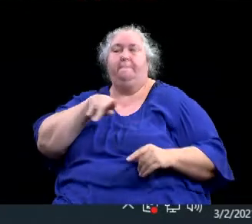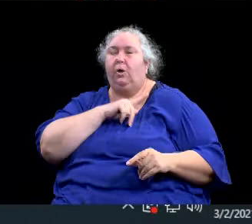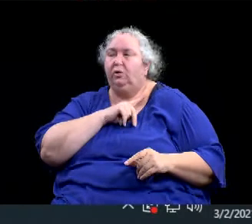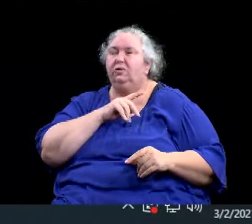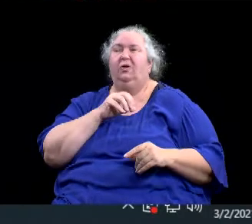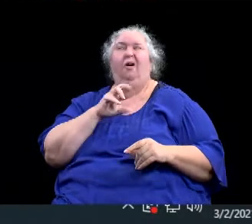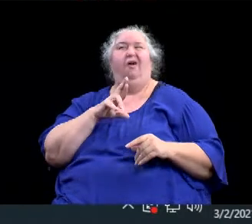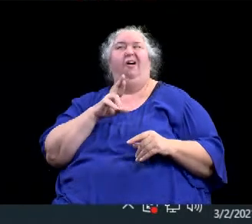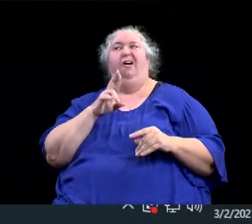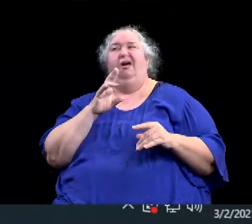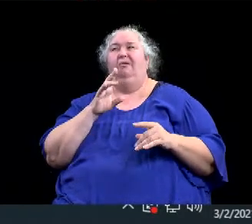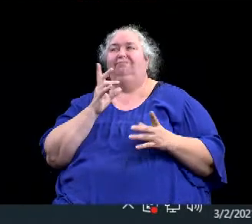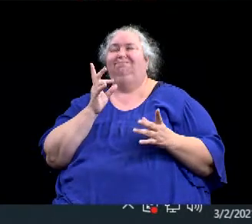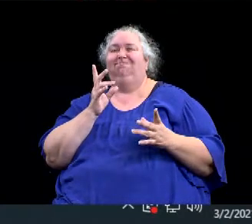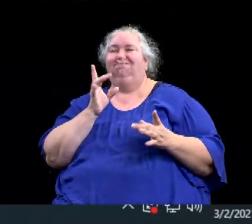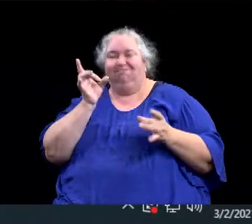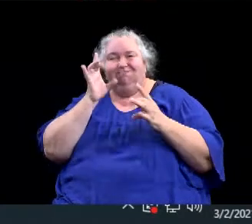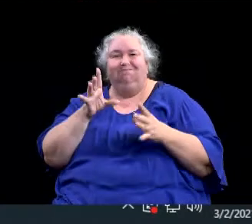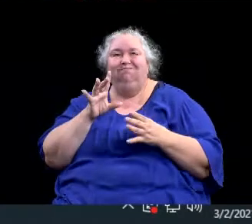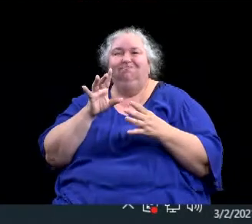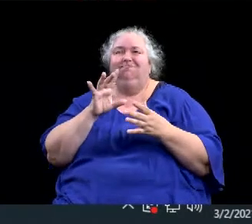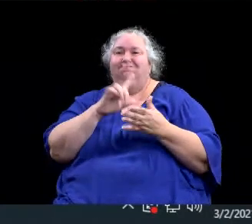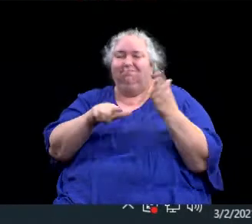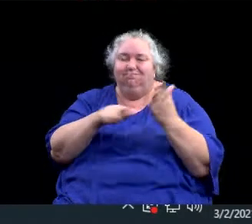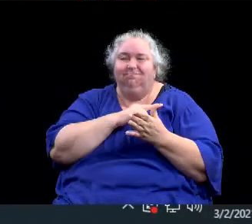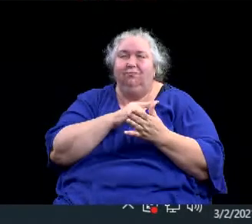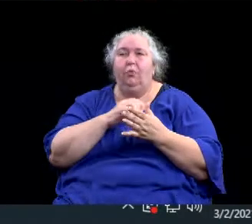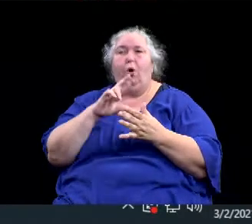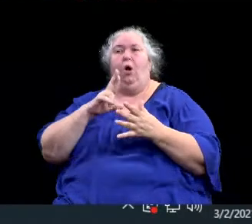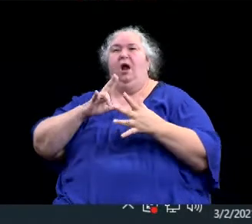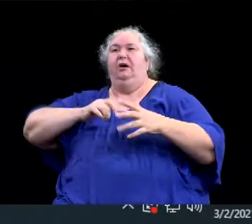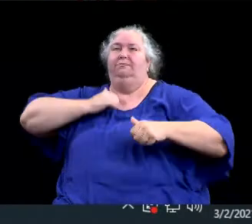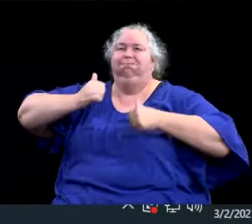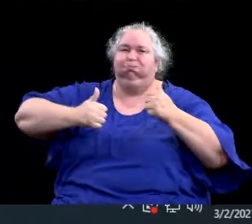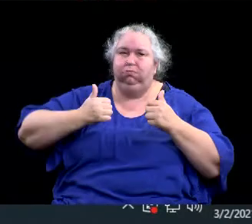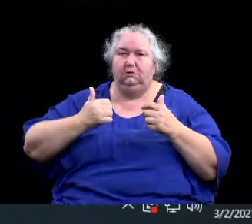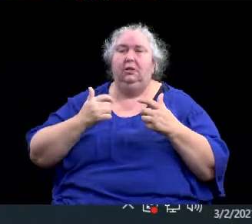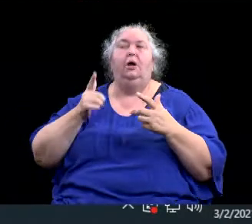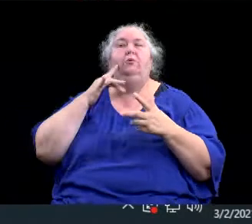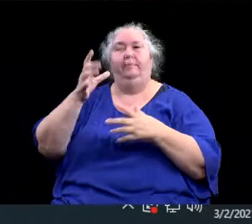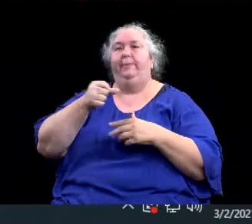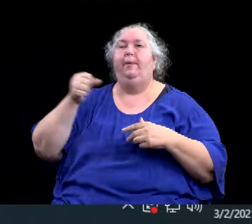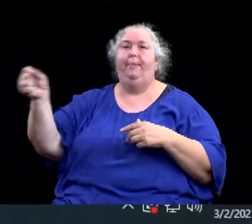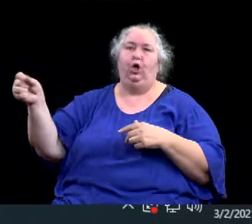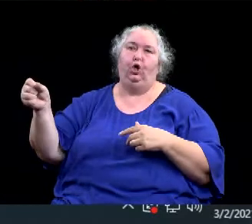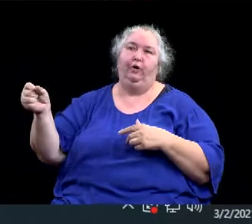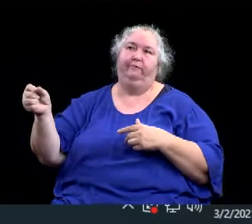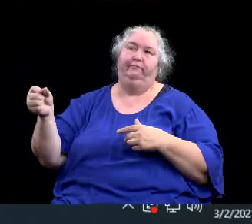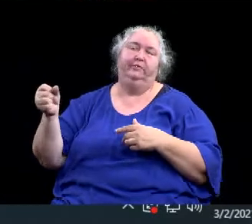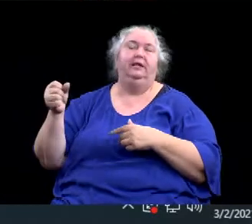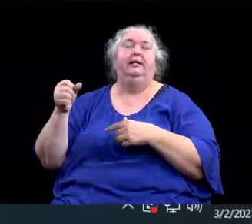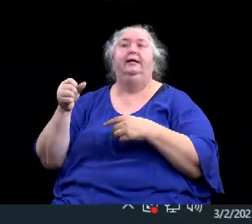becomes boisterous will be removed if directed by